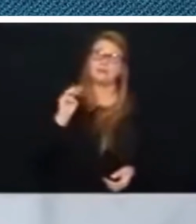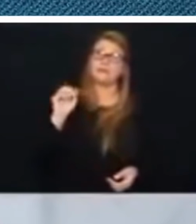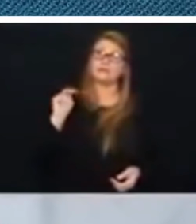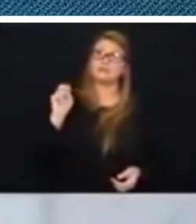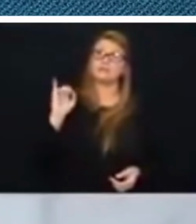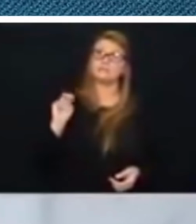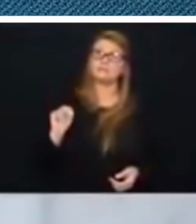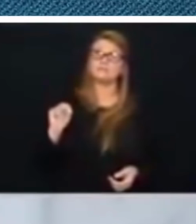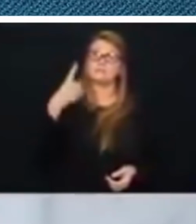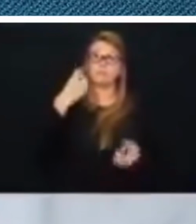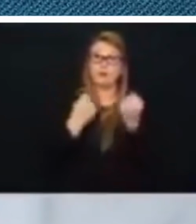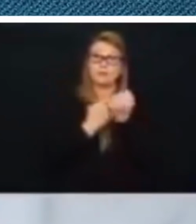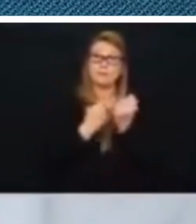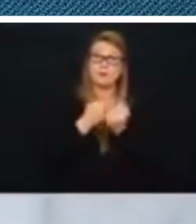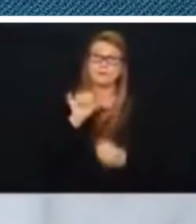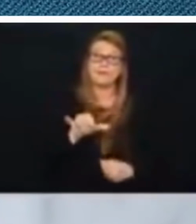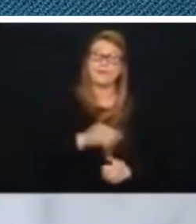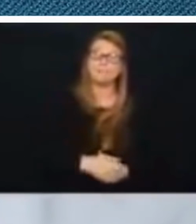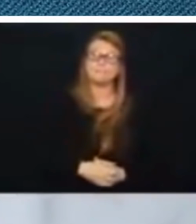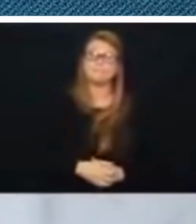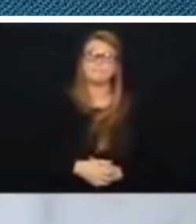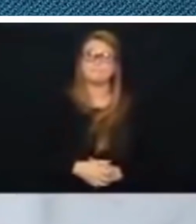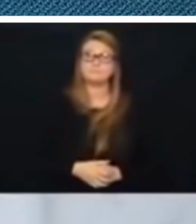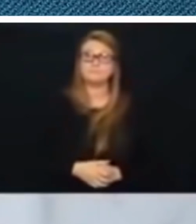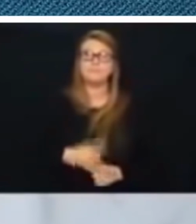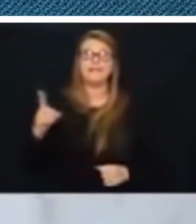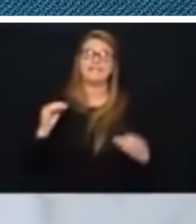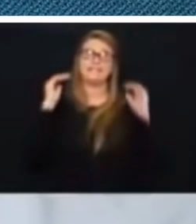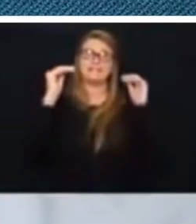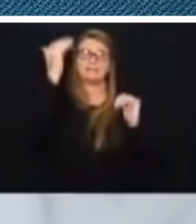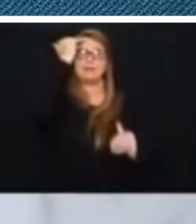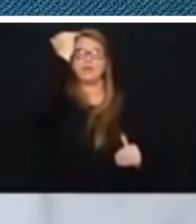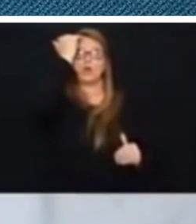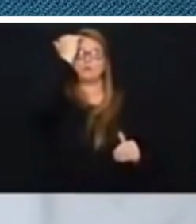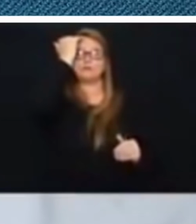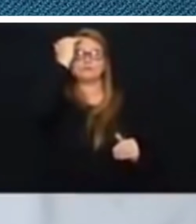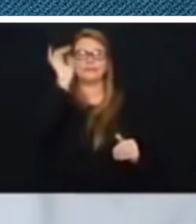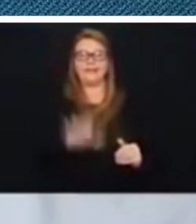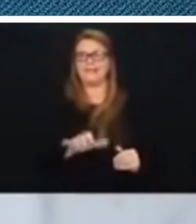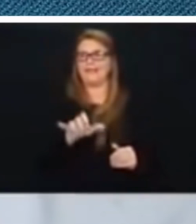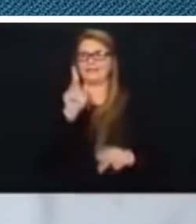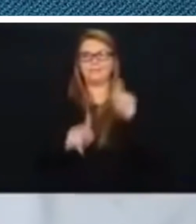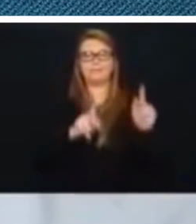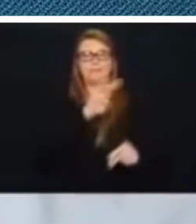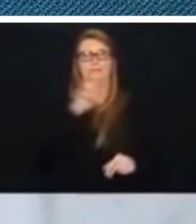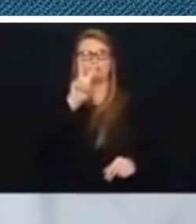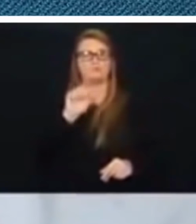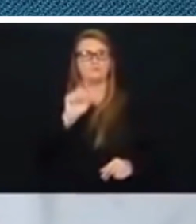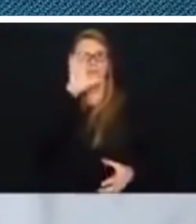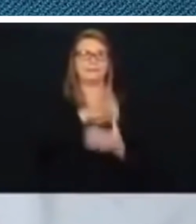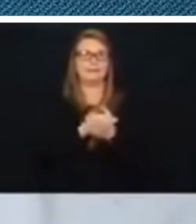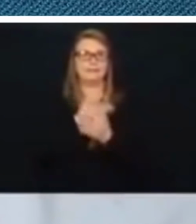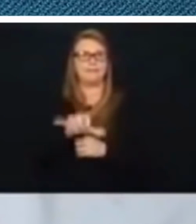up but I think he's standing up because he knows that that's what the West Virginians that put him in office